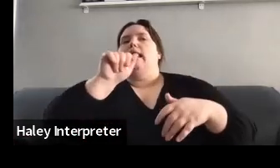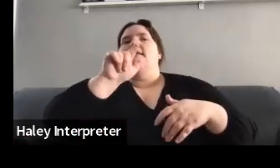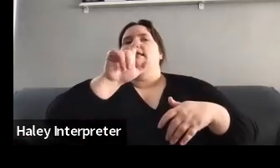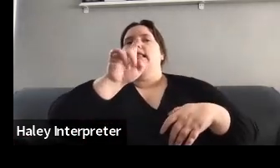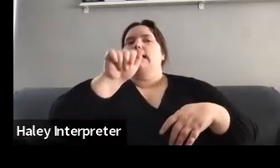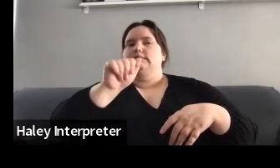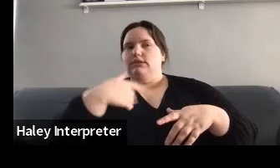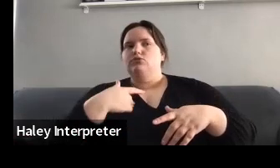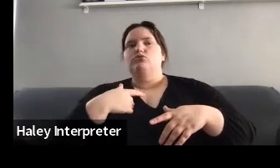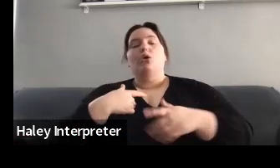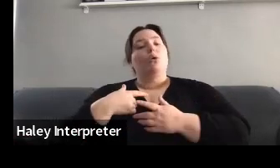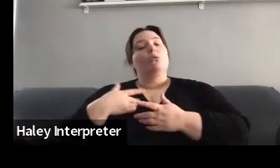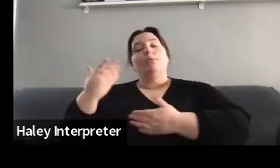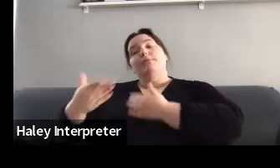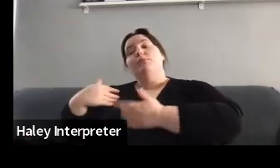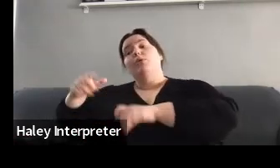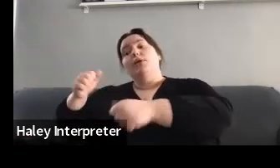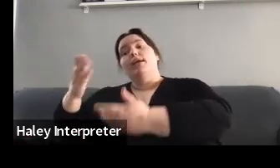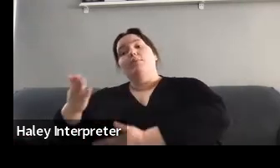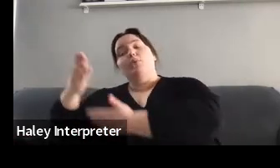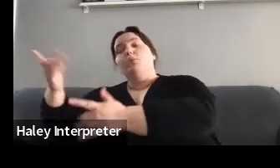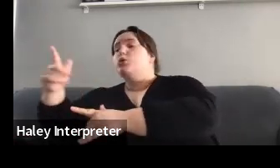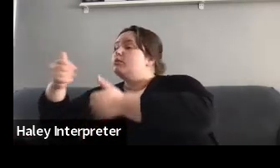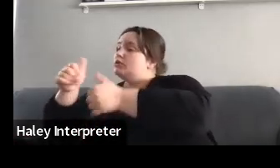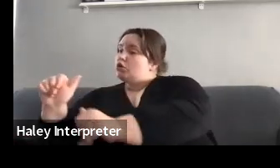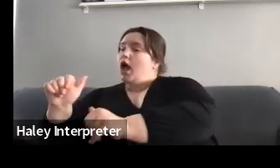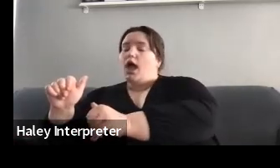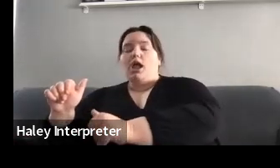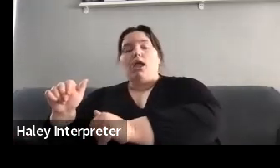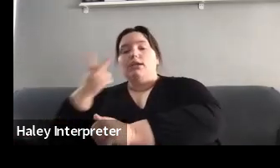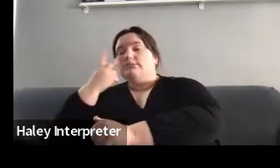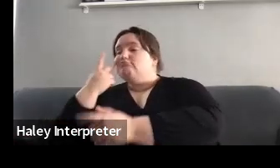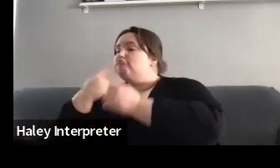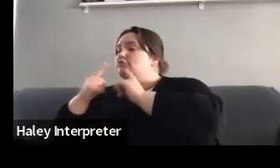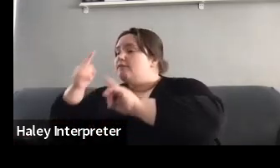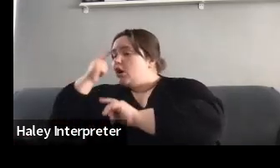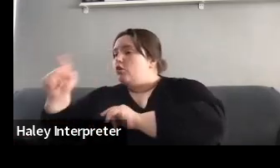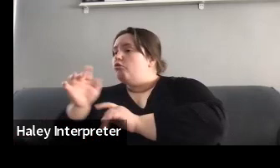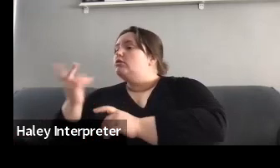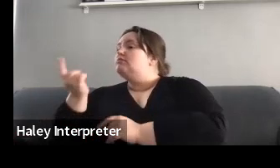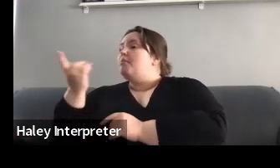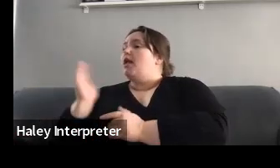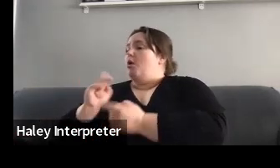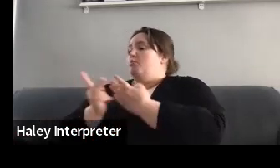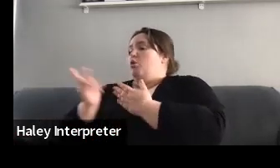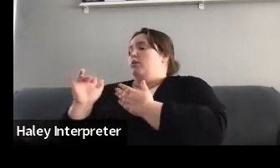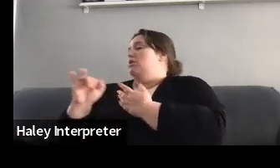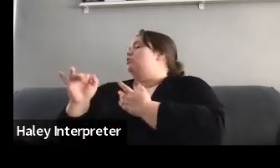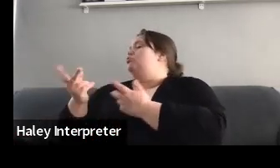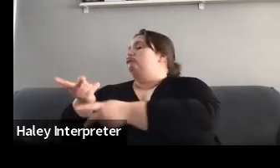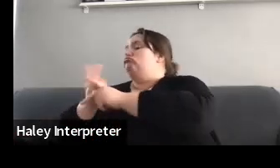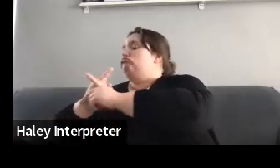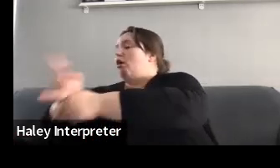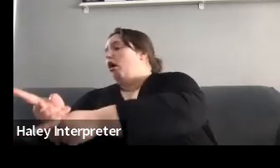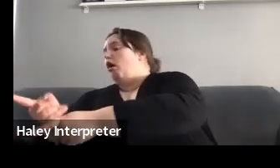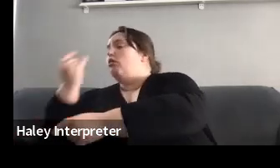so we could bring one out and you could try it out first. That is something that our program does as well, to see if that